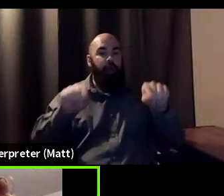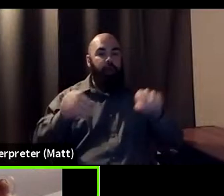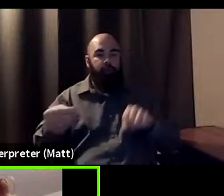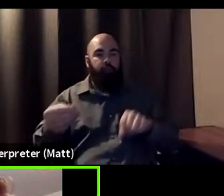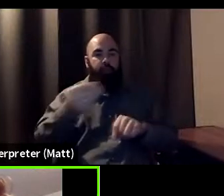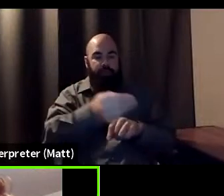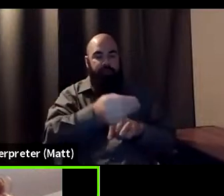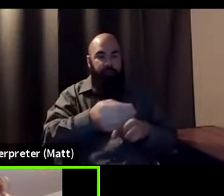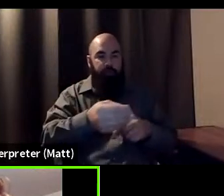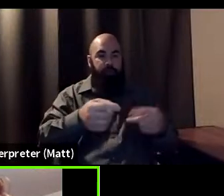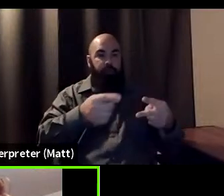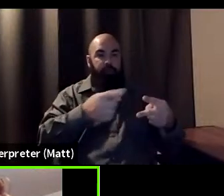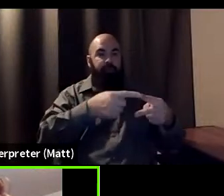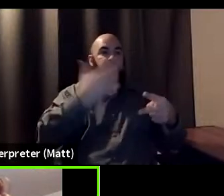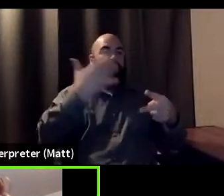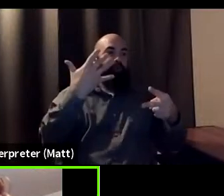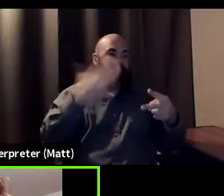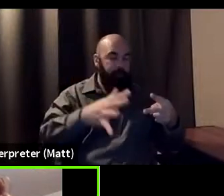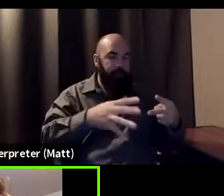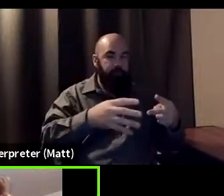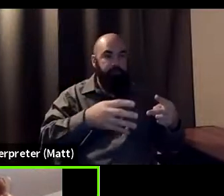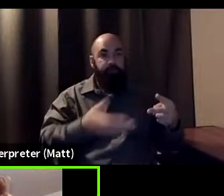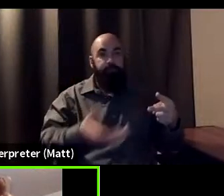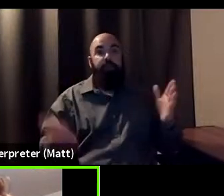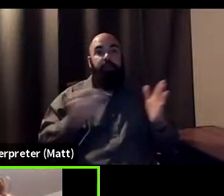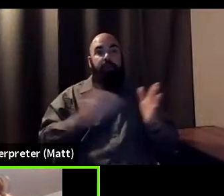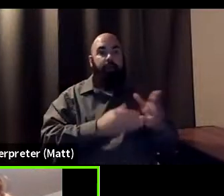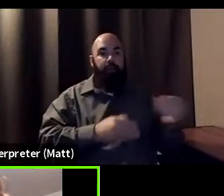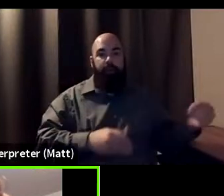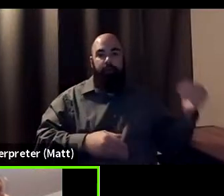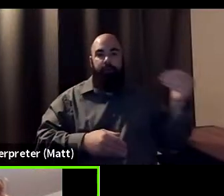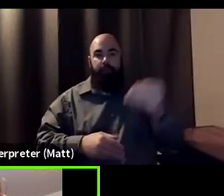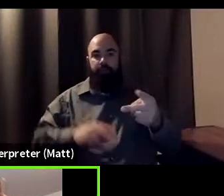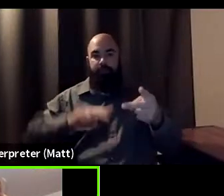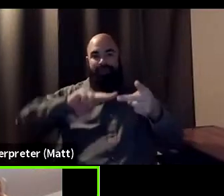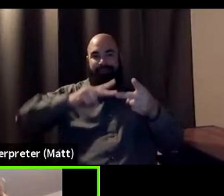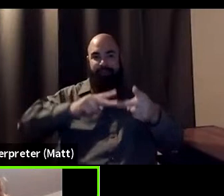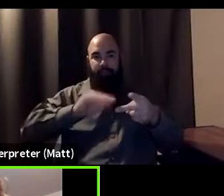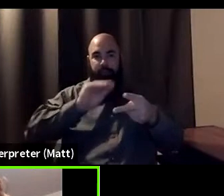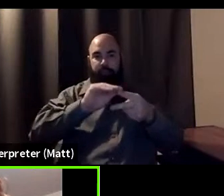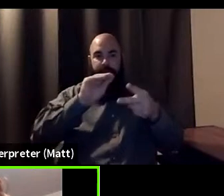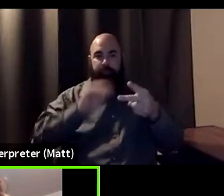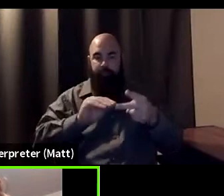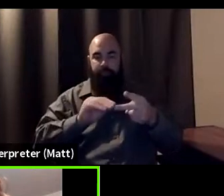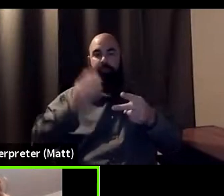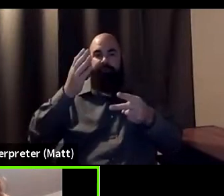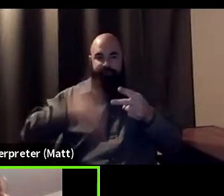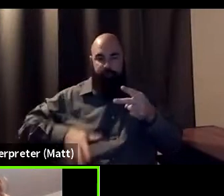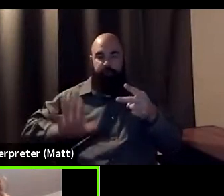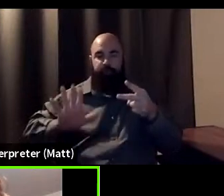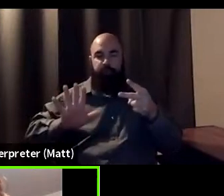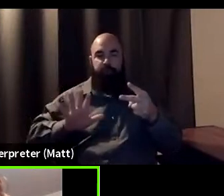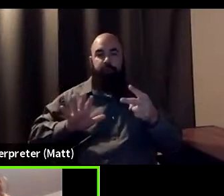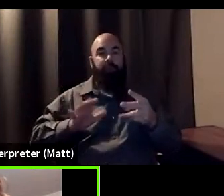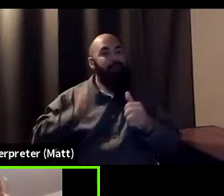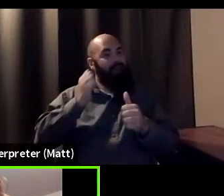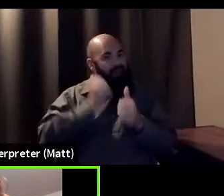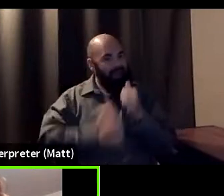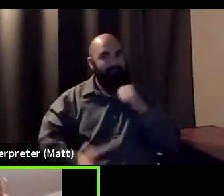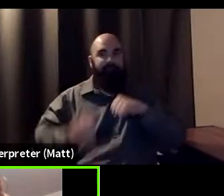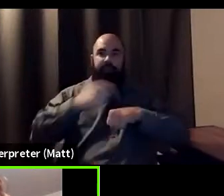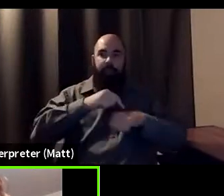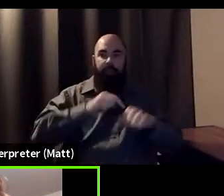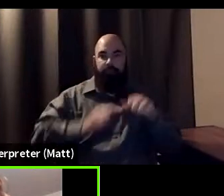back for your second dose, if you bring that back in, we can kind of complete that card for you. But you still have to do the paperwork with each dose,